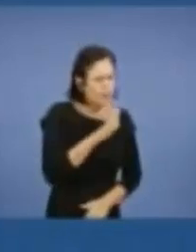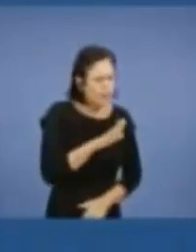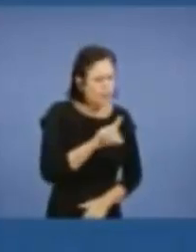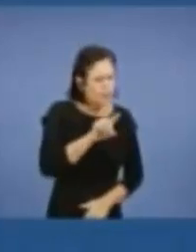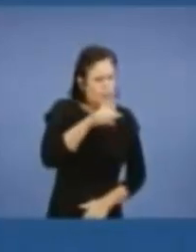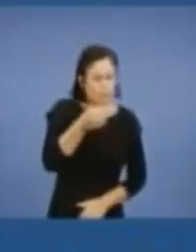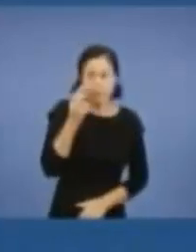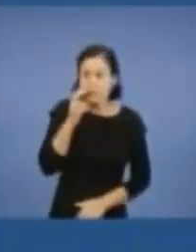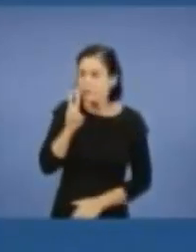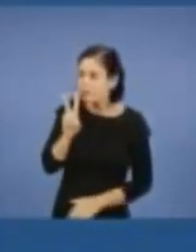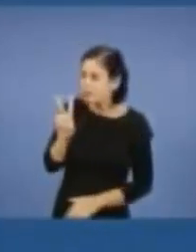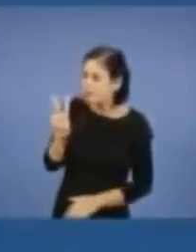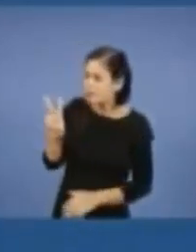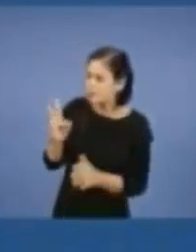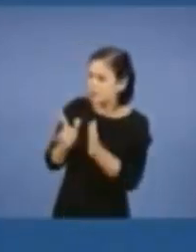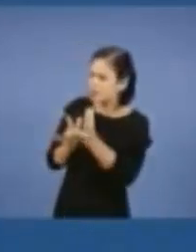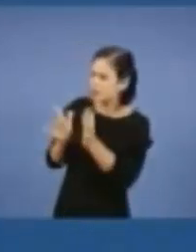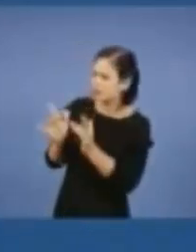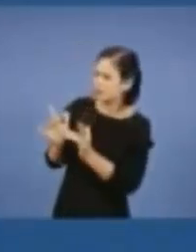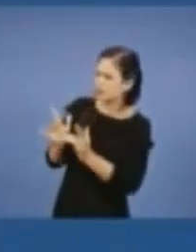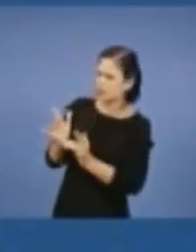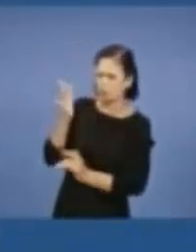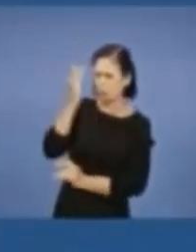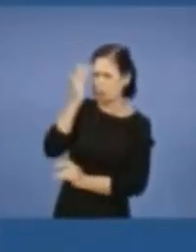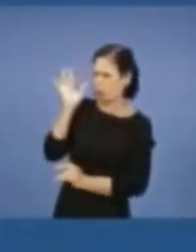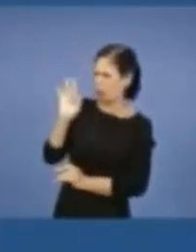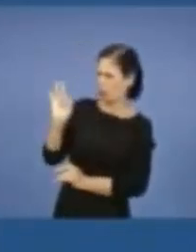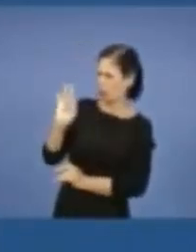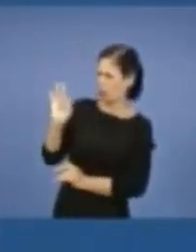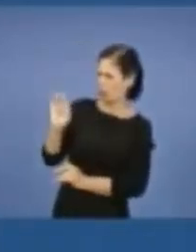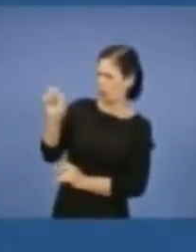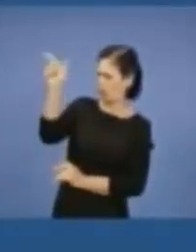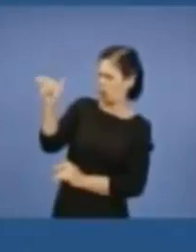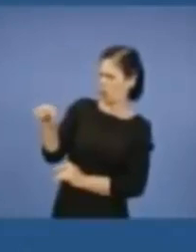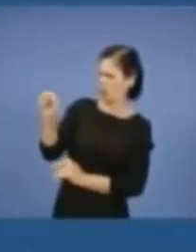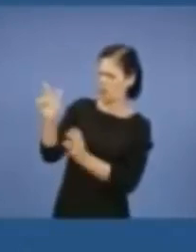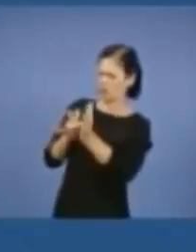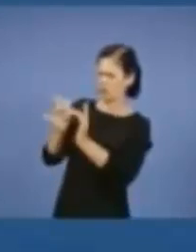did not know that it was Jesus."